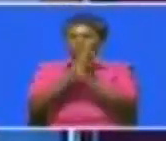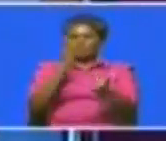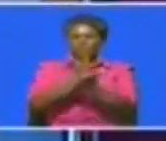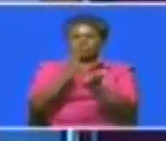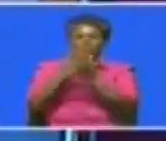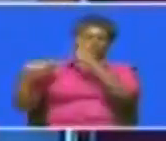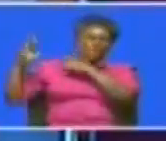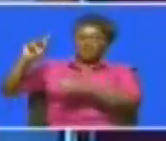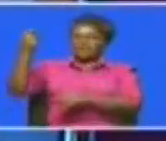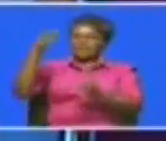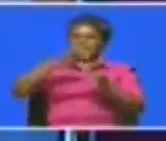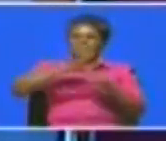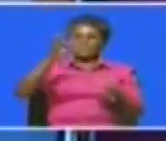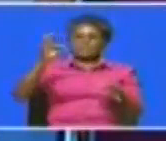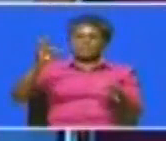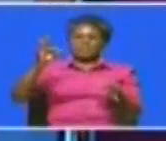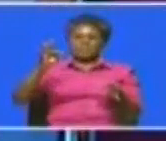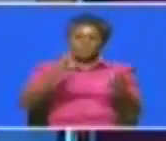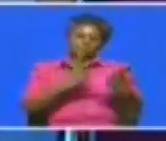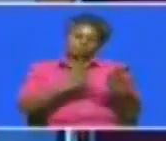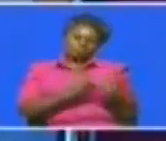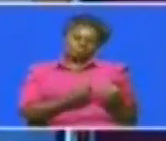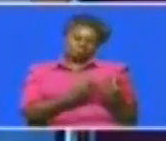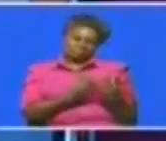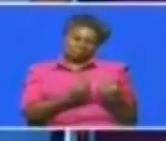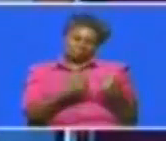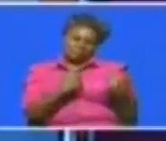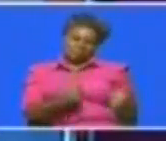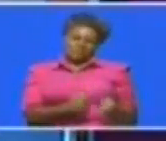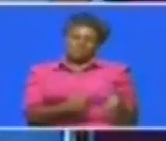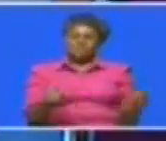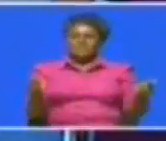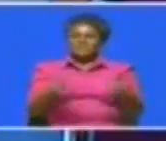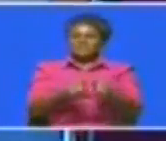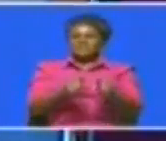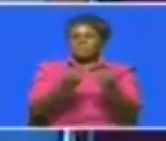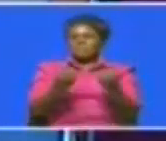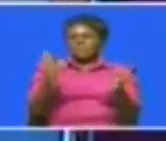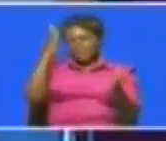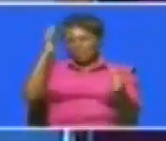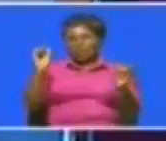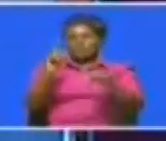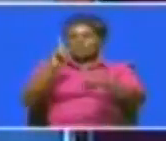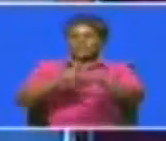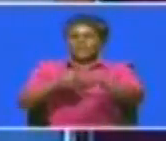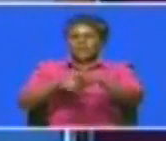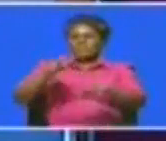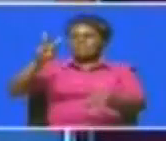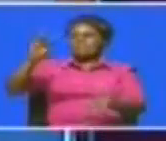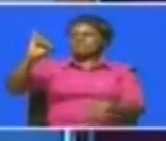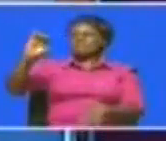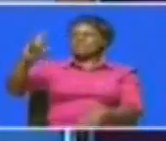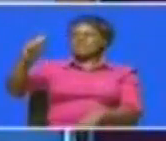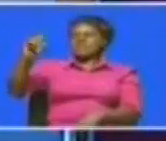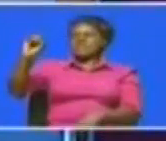Kenyan spirit. That is generosity, kindness. And what many may not know was during the time that Victor rescued